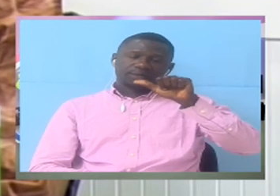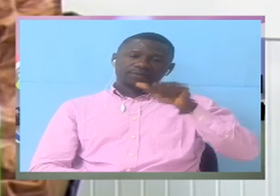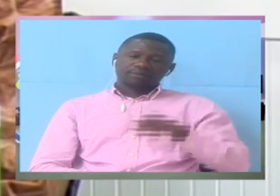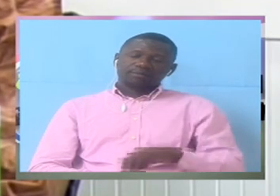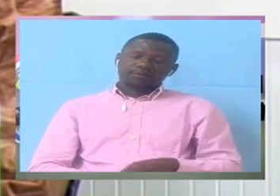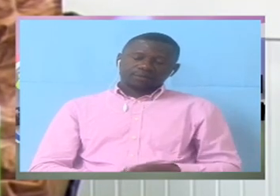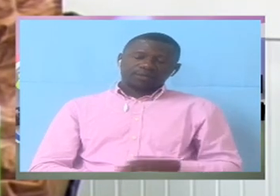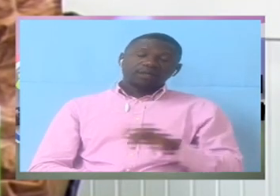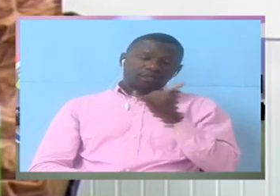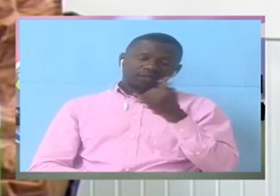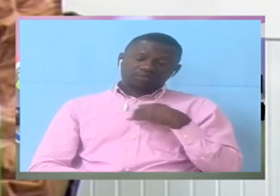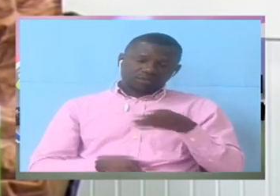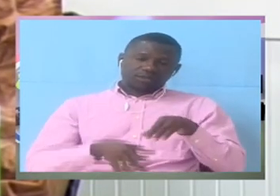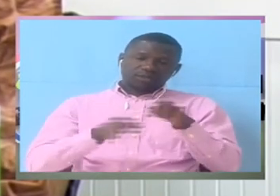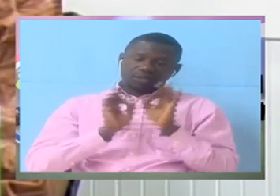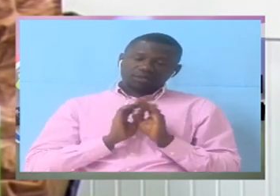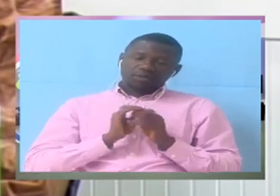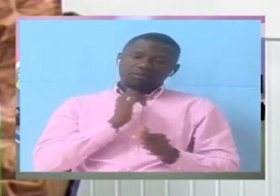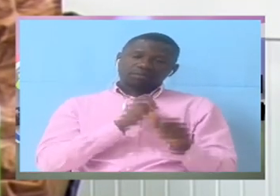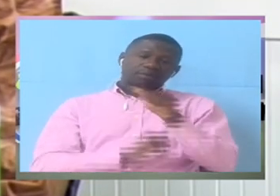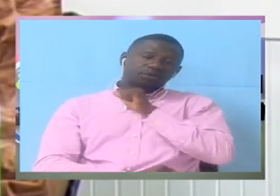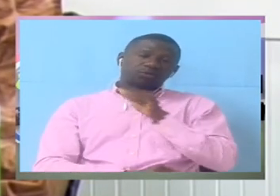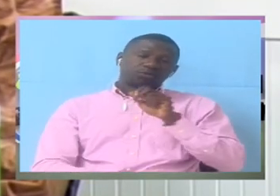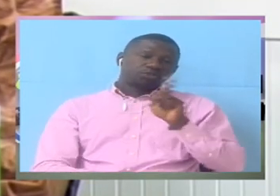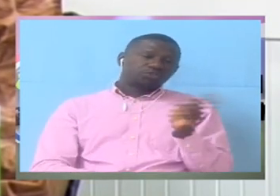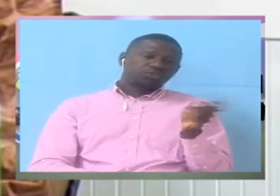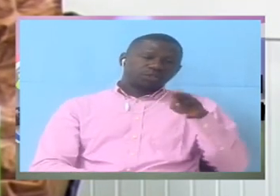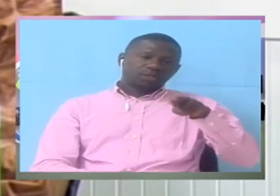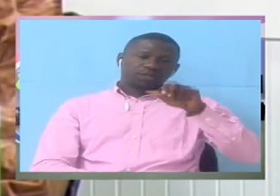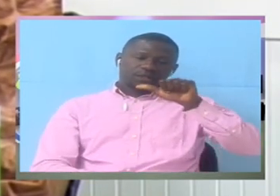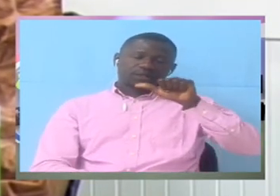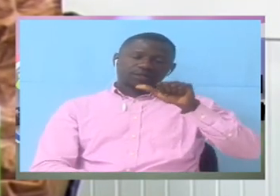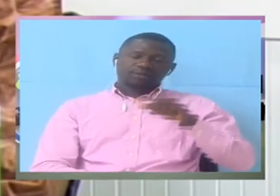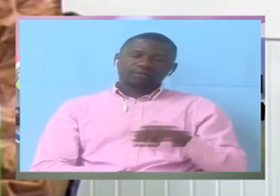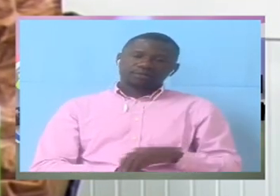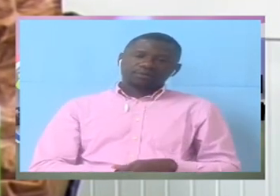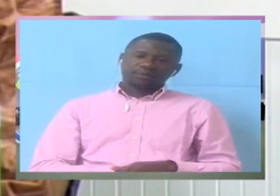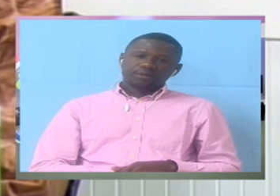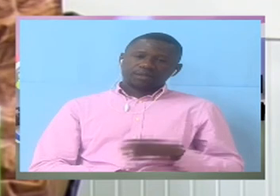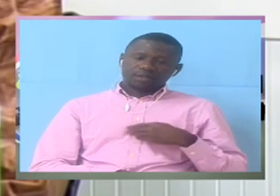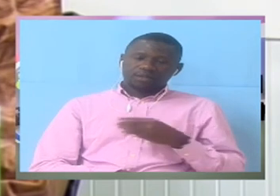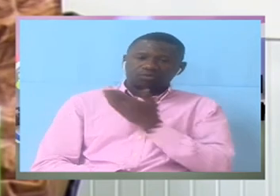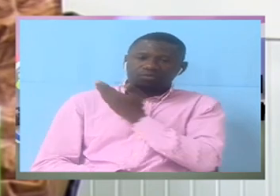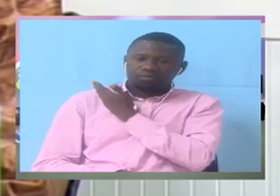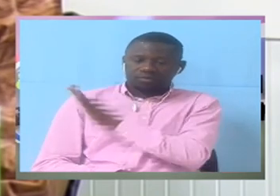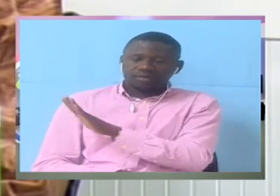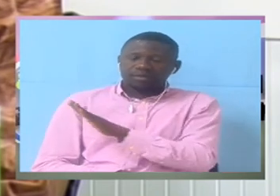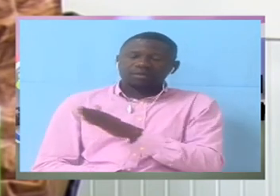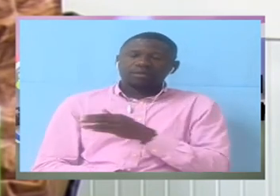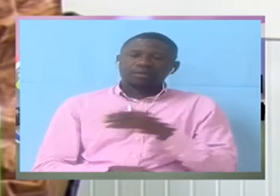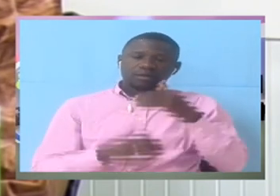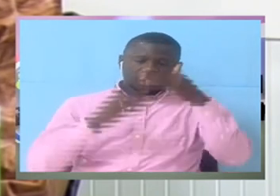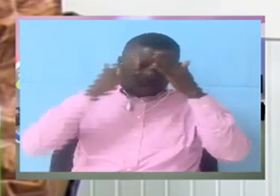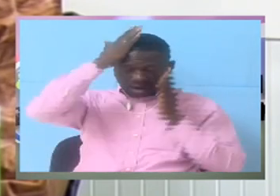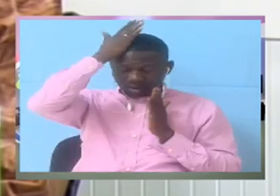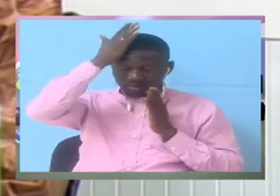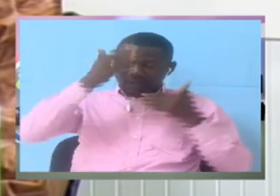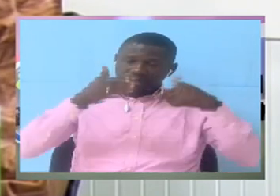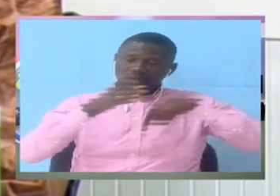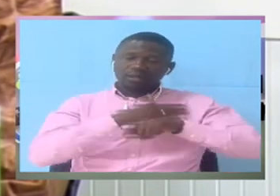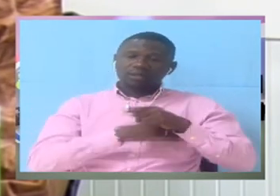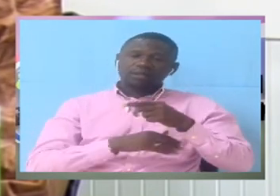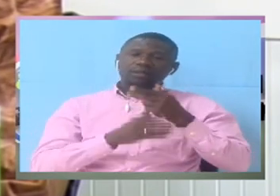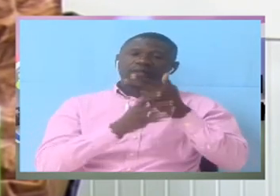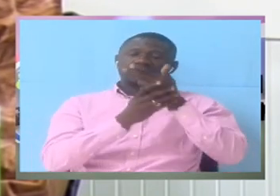1987, okay. Yes, I was taken back to GNA. And you discharged from the army in 1990. Natabo soldier kun